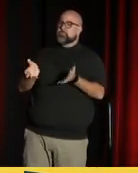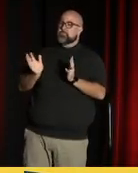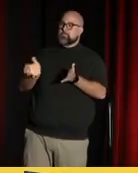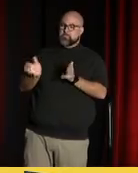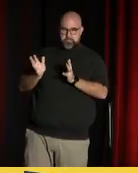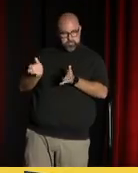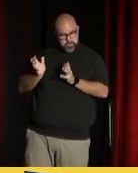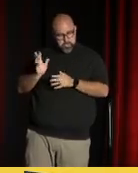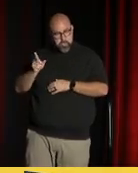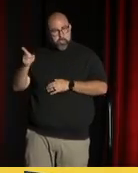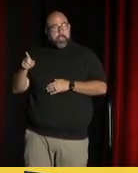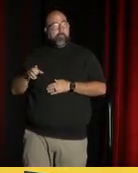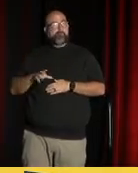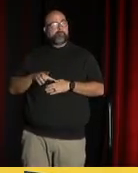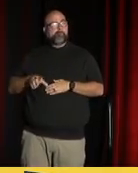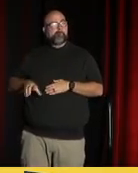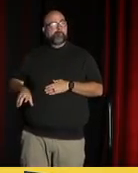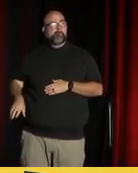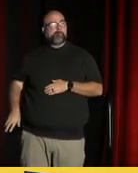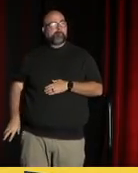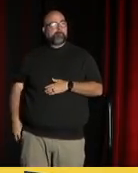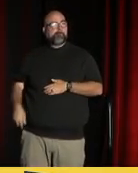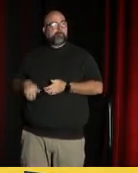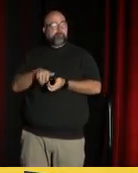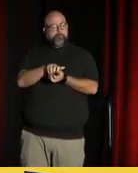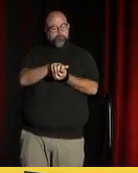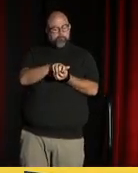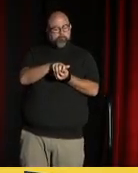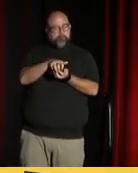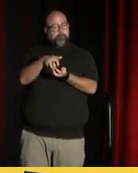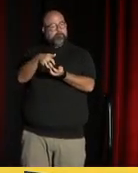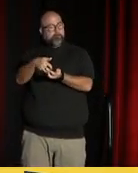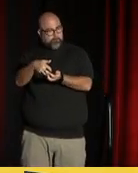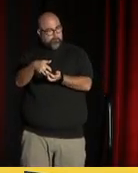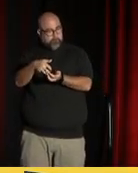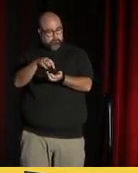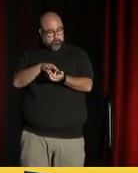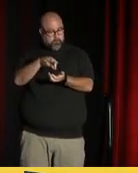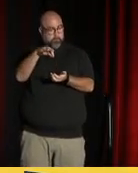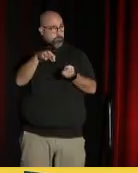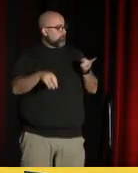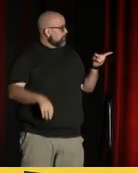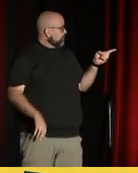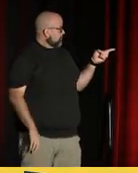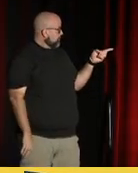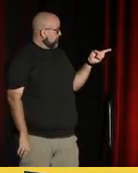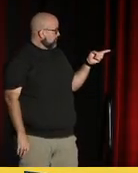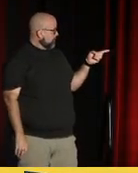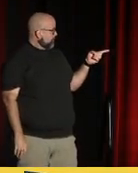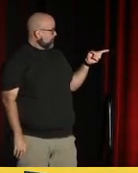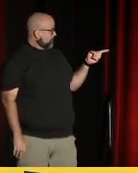more we talked, he reached down, he opened this little box up, and he pulled this thing out.